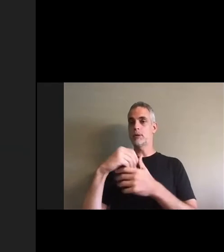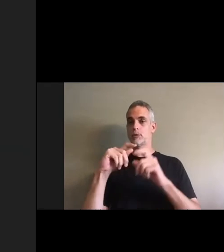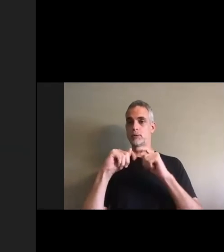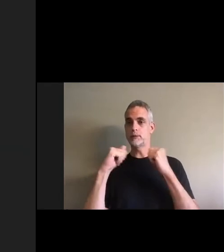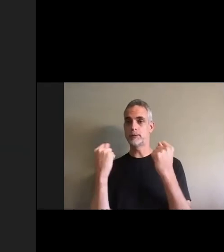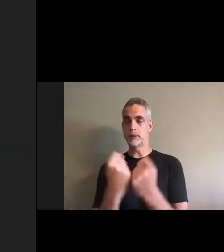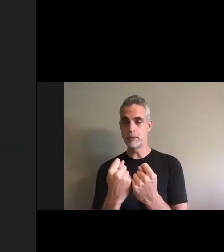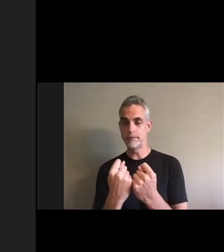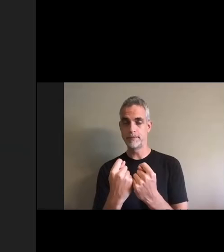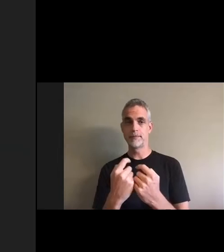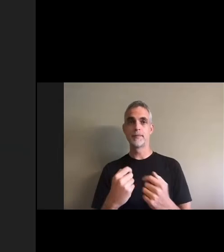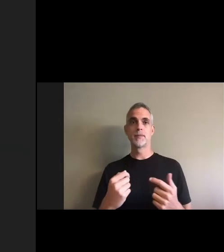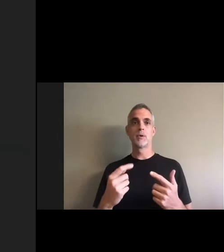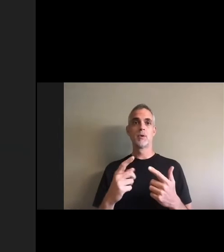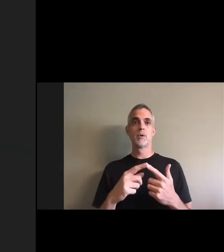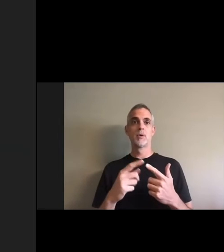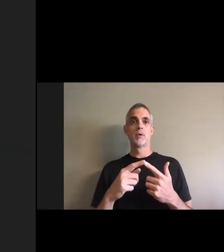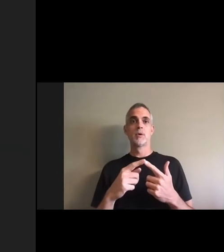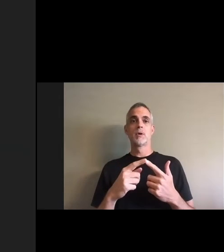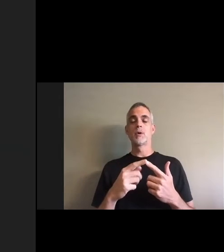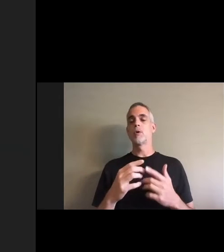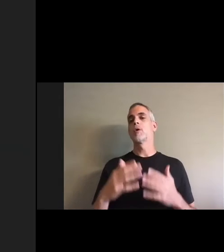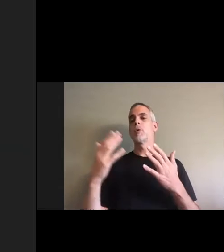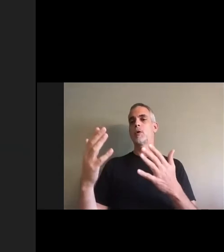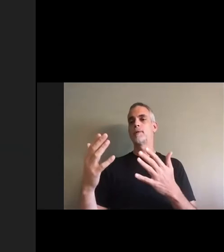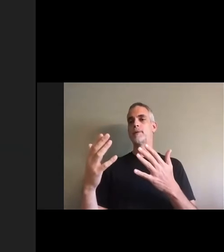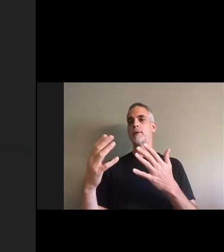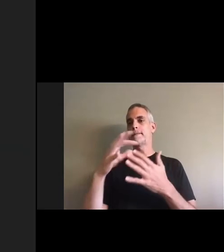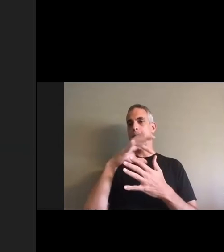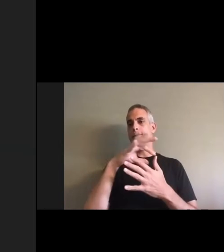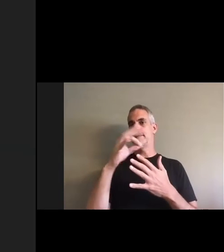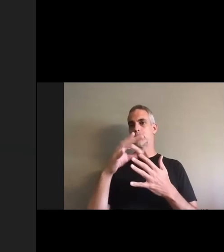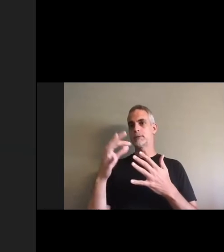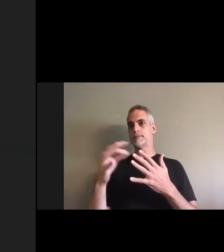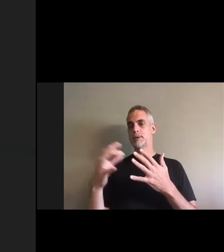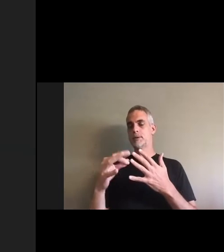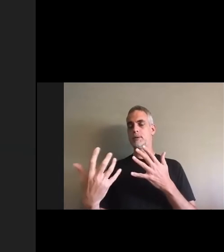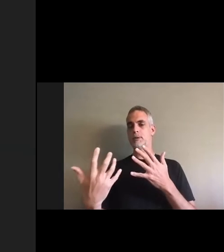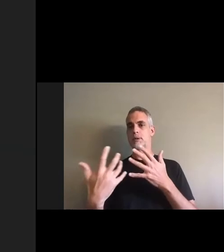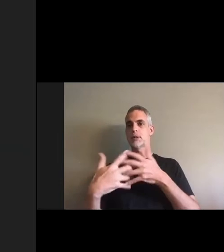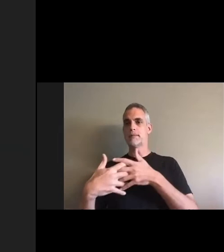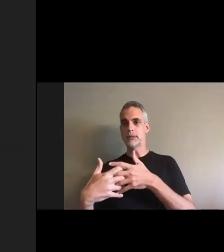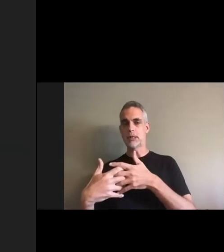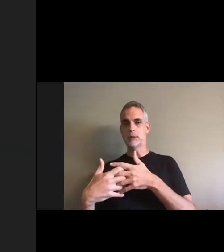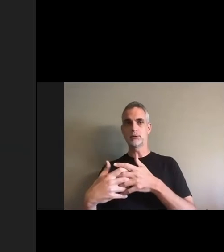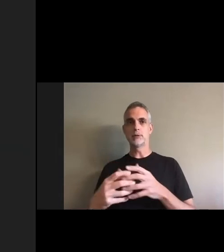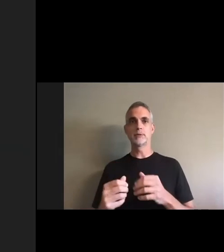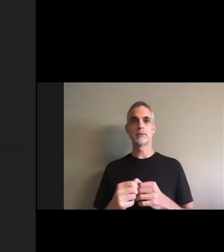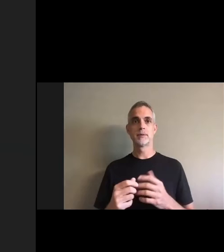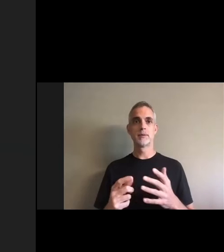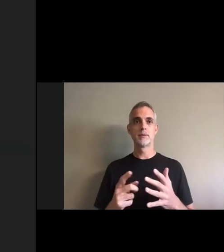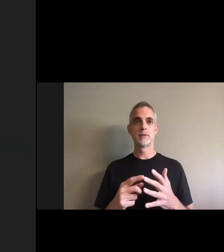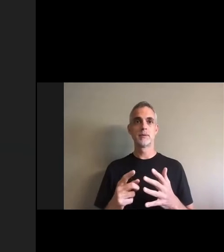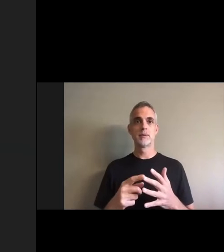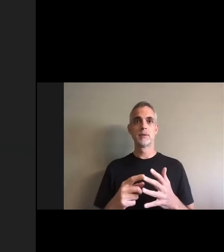to build an inclusive team. You want to offer multiple